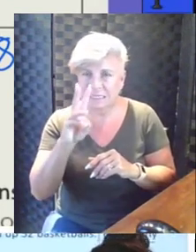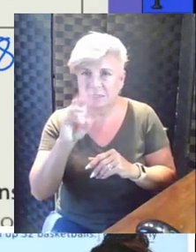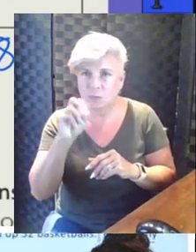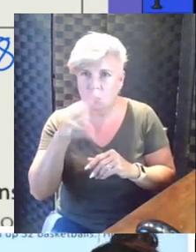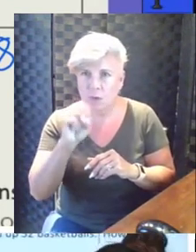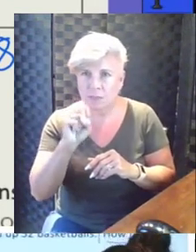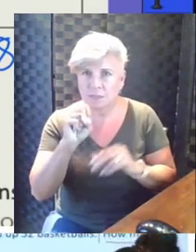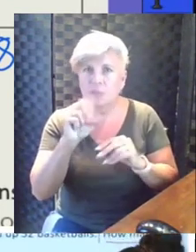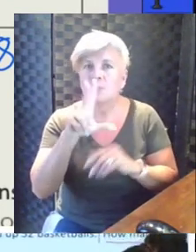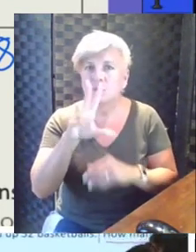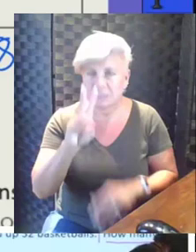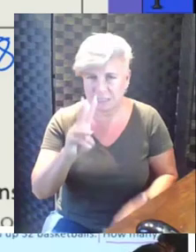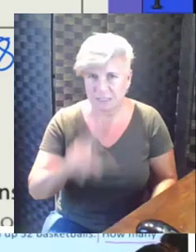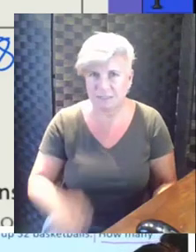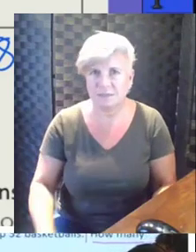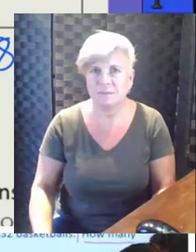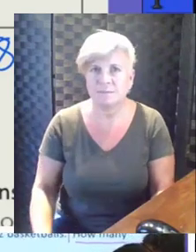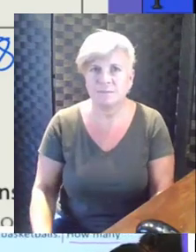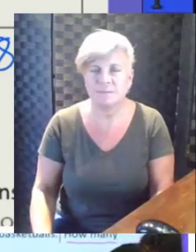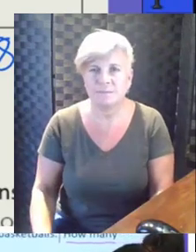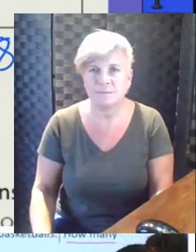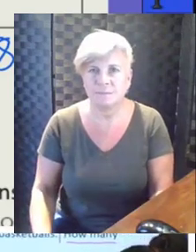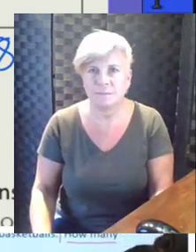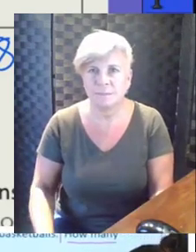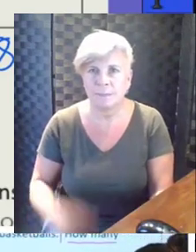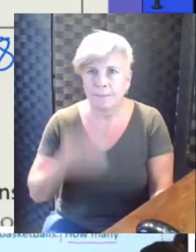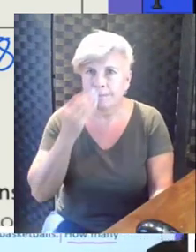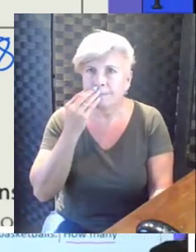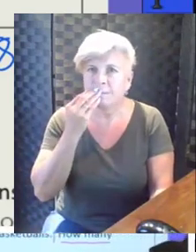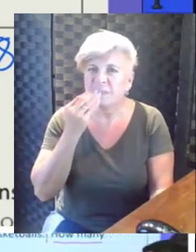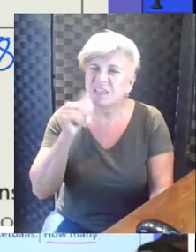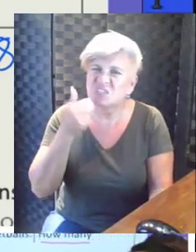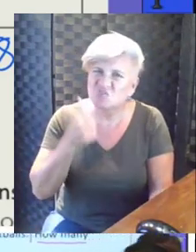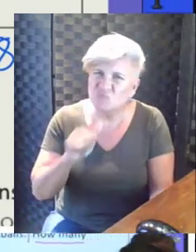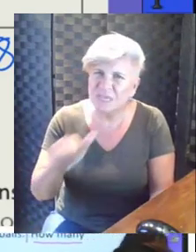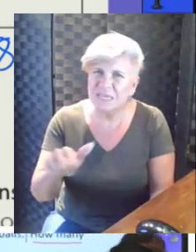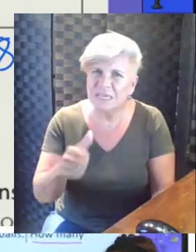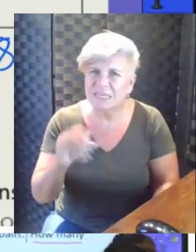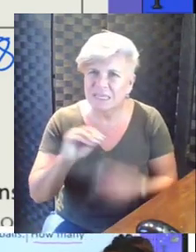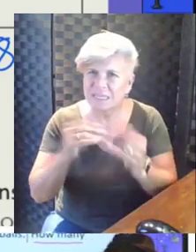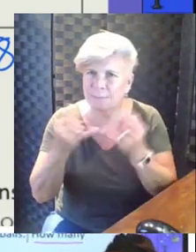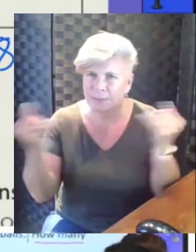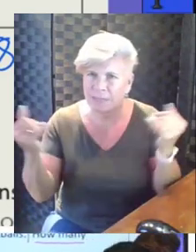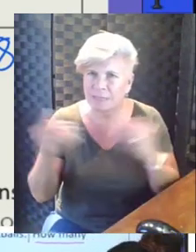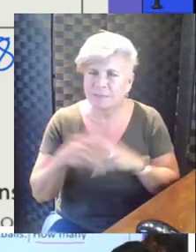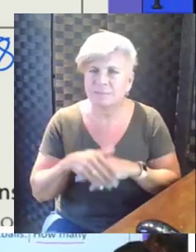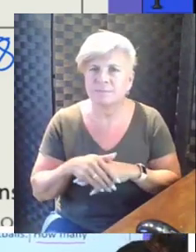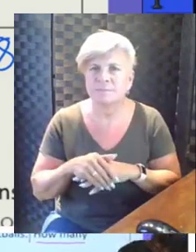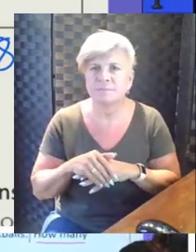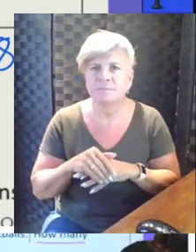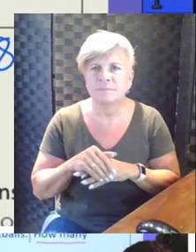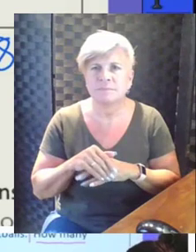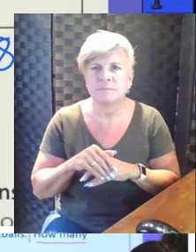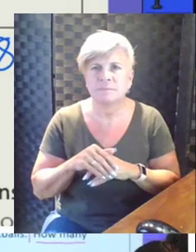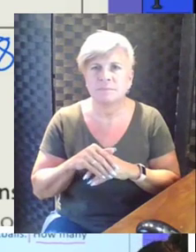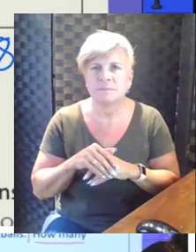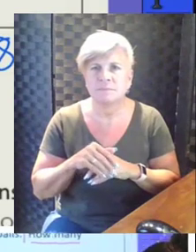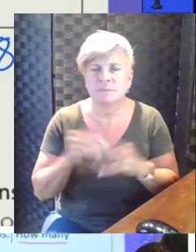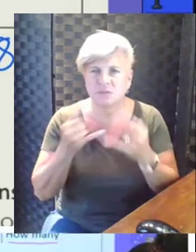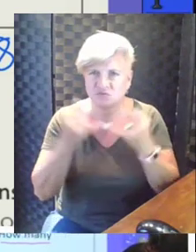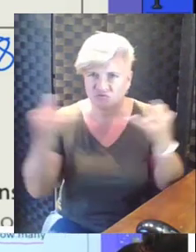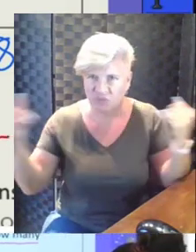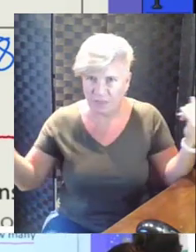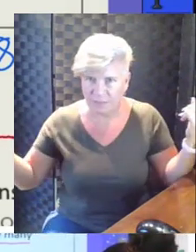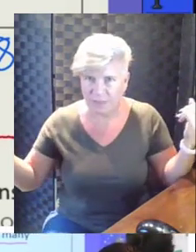the number 36. Let's try the number line this time. Just